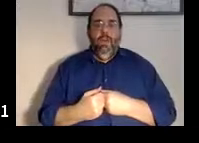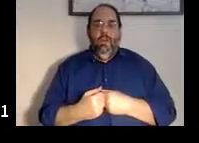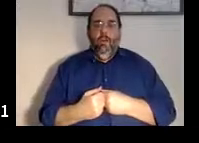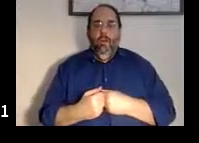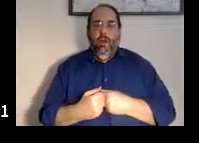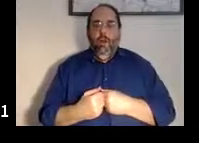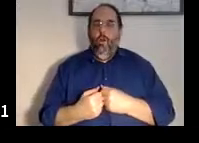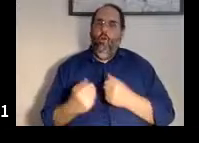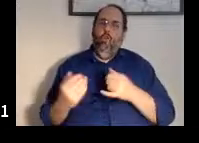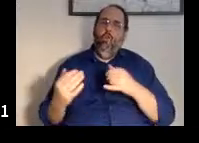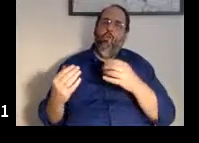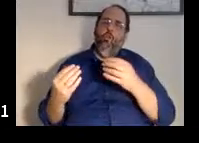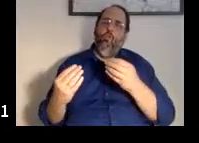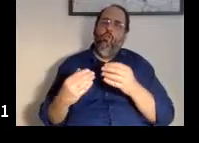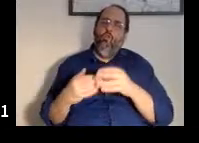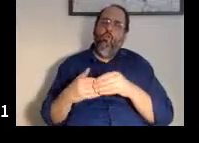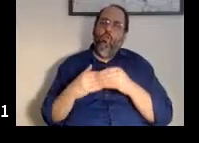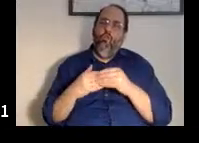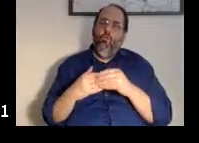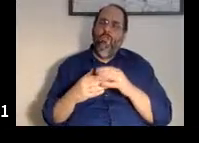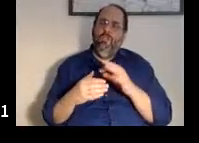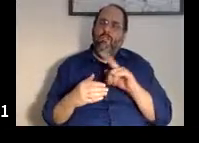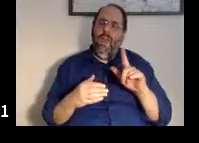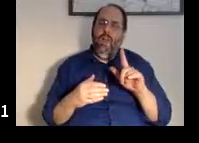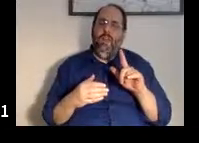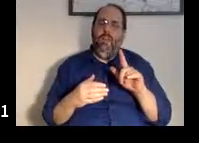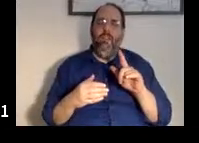Loose fill products are typically harder to push in.